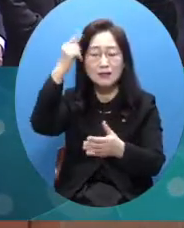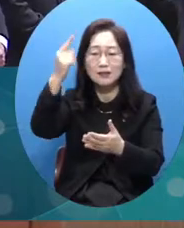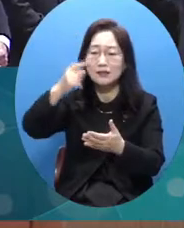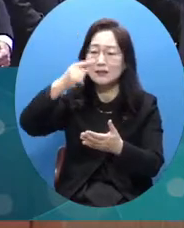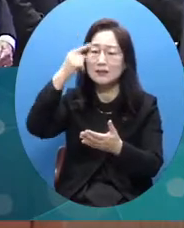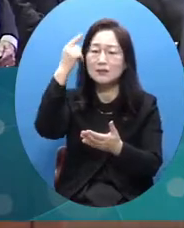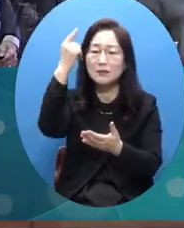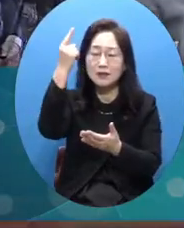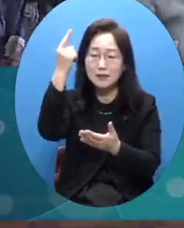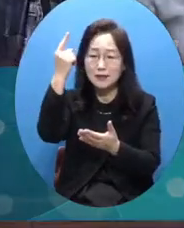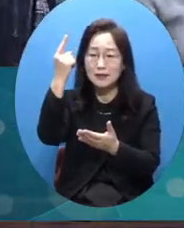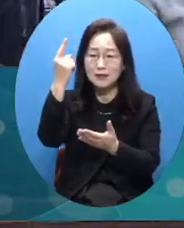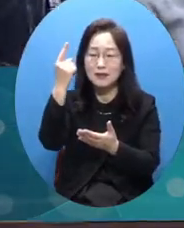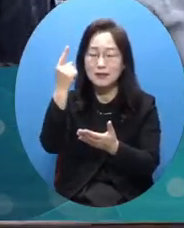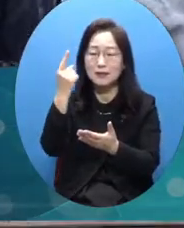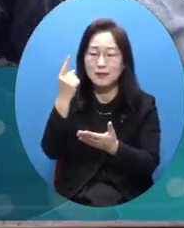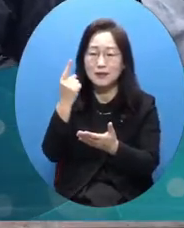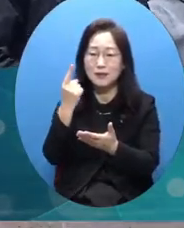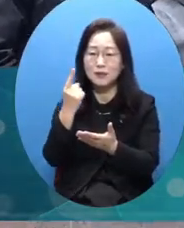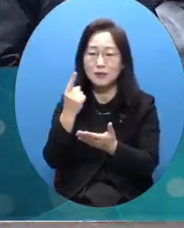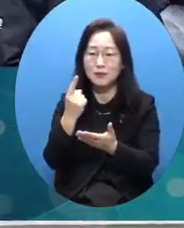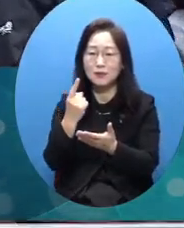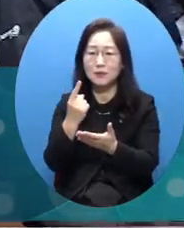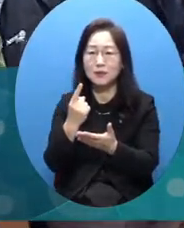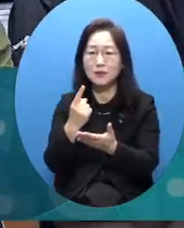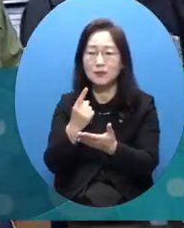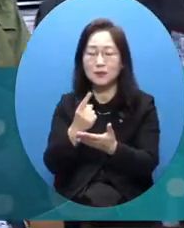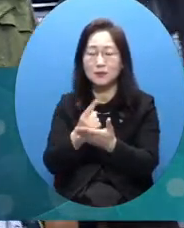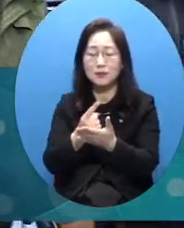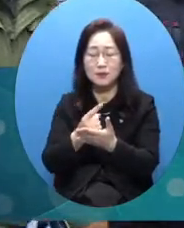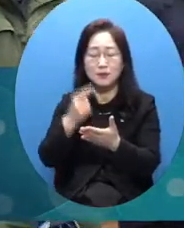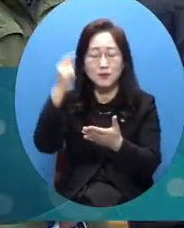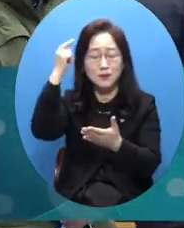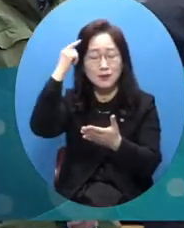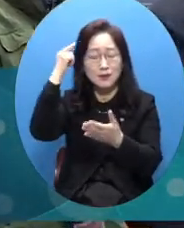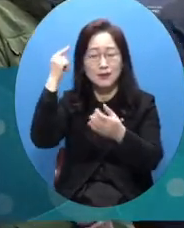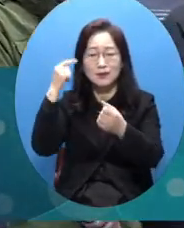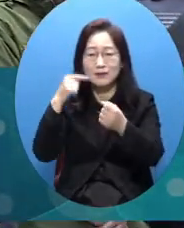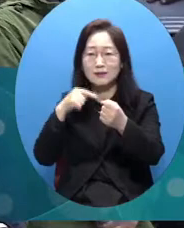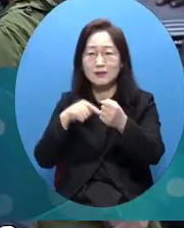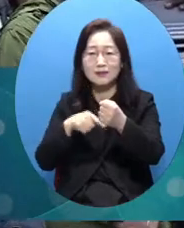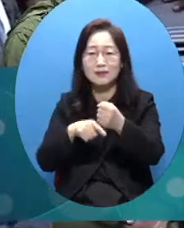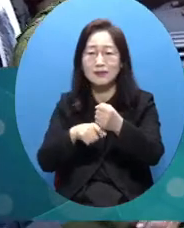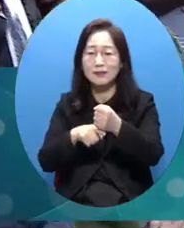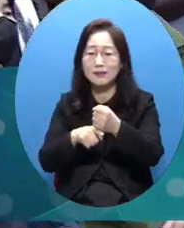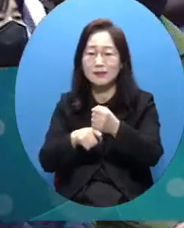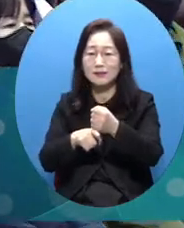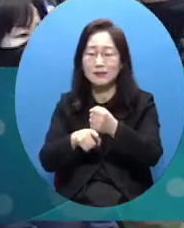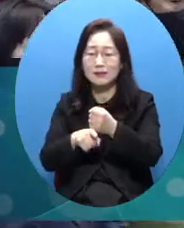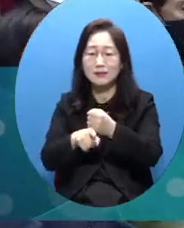thy will be done on Earth as it is in heaven